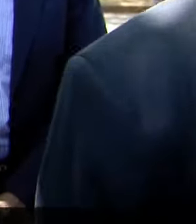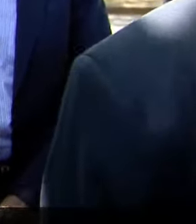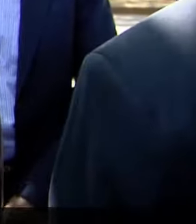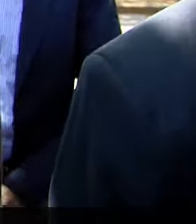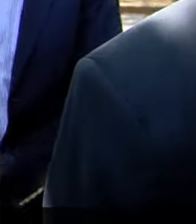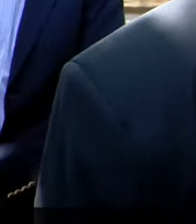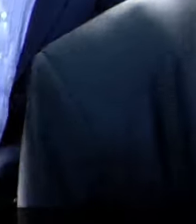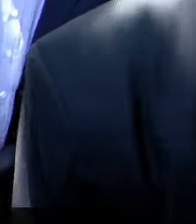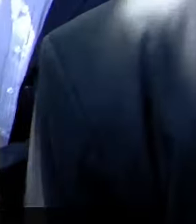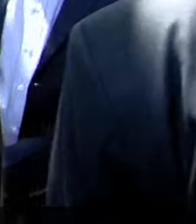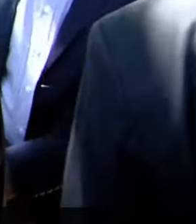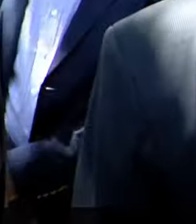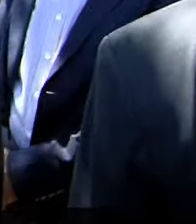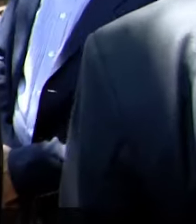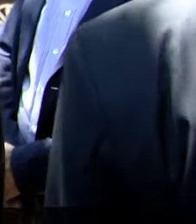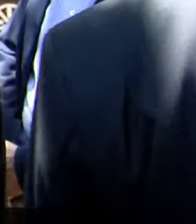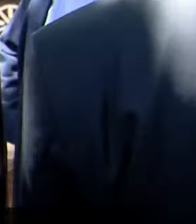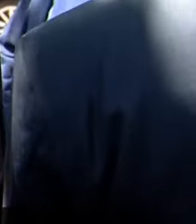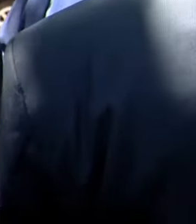a number of years.